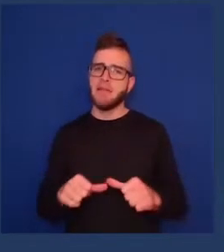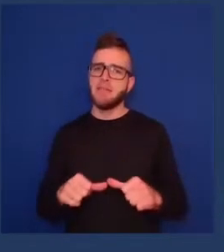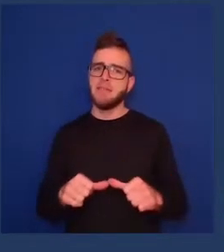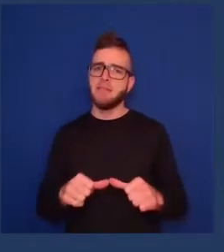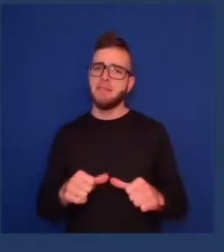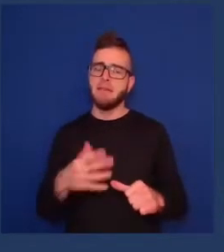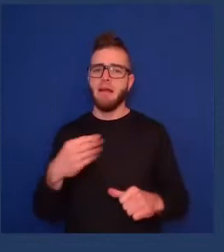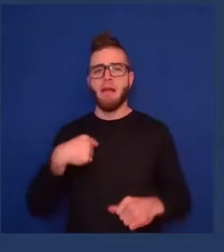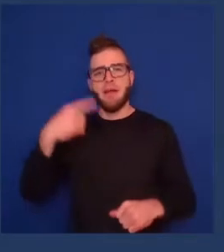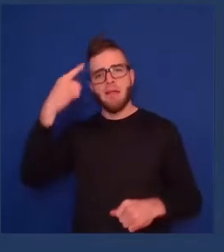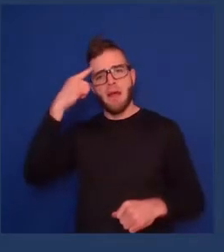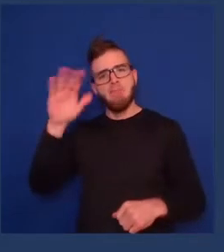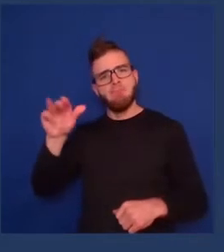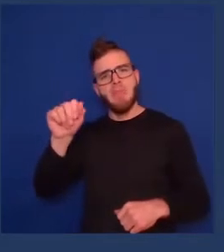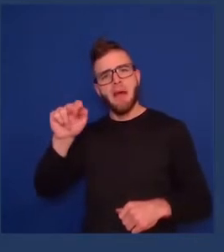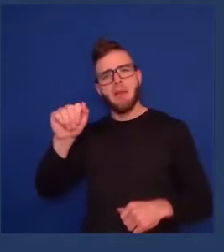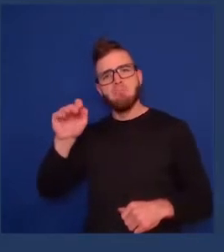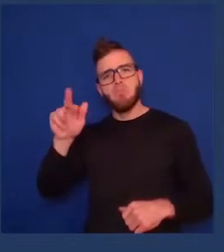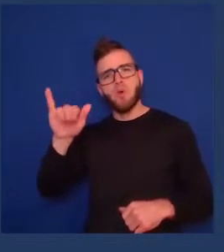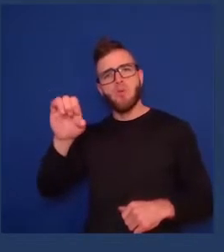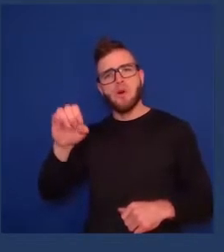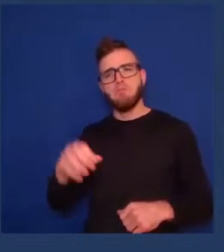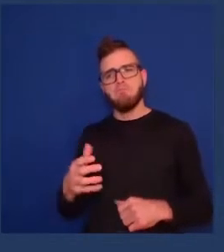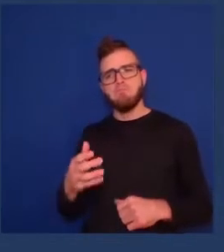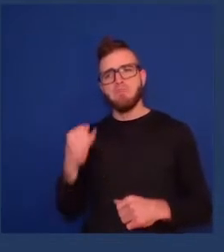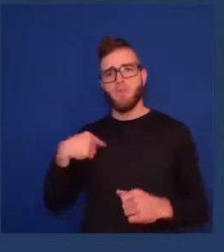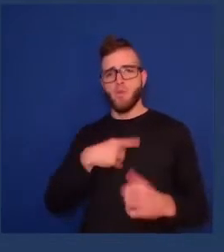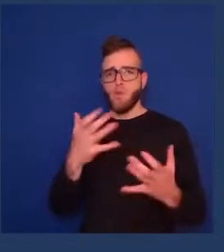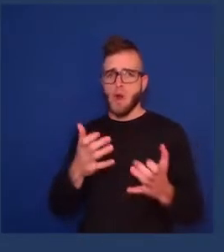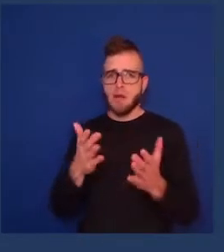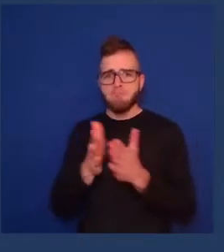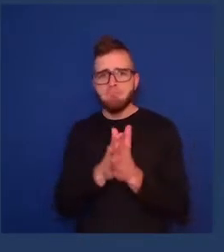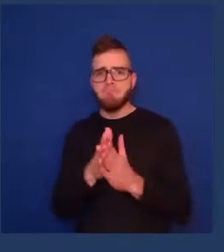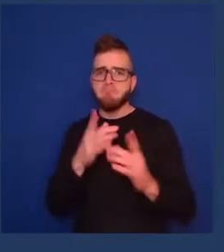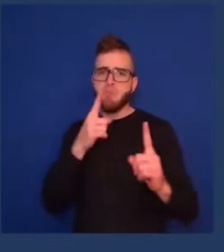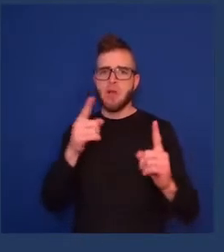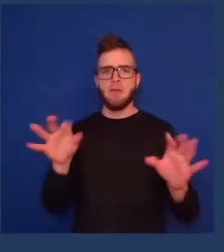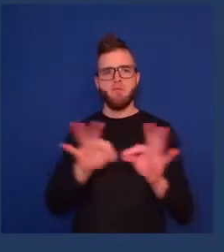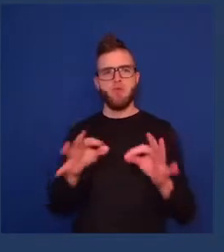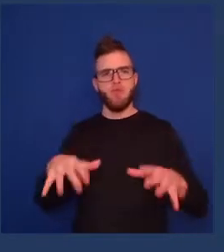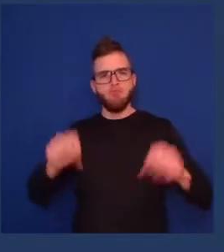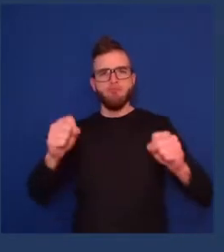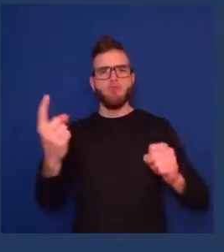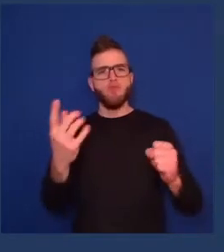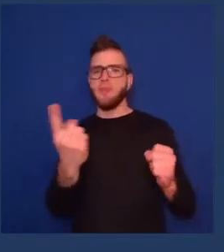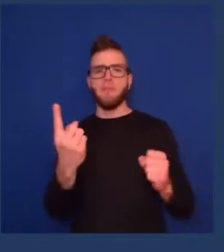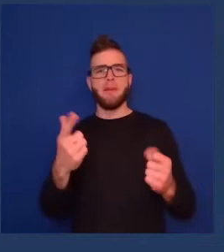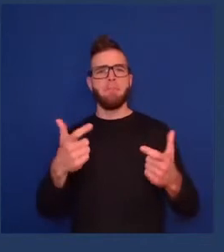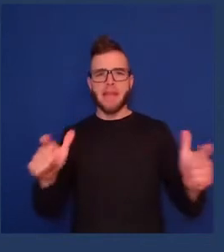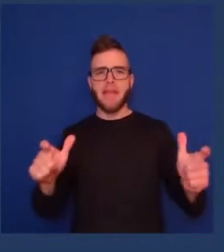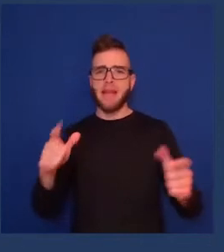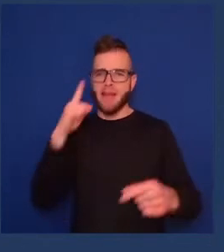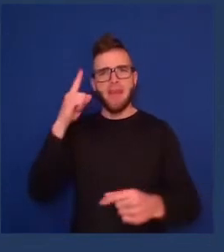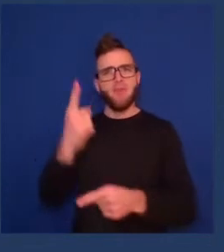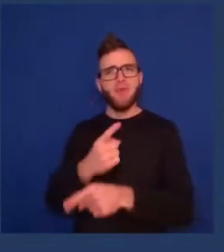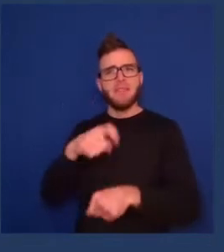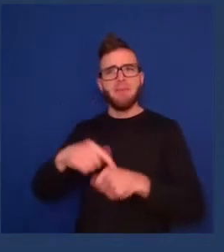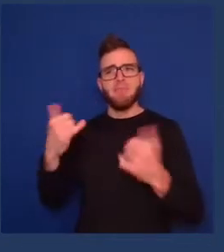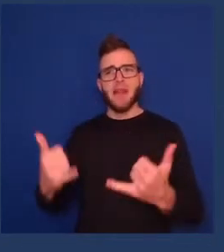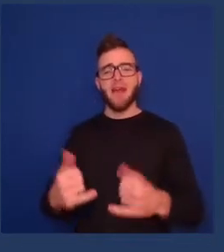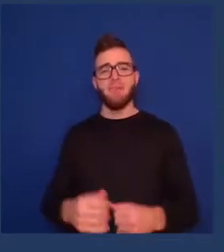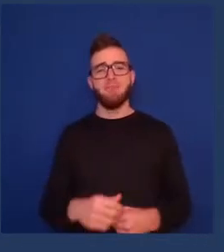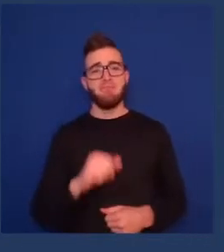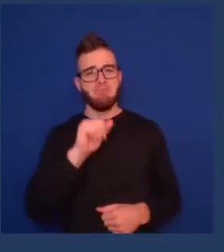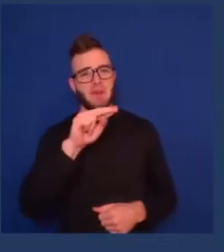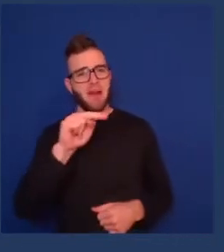I think, Anna-Marie, if we're going to get to higher ambition, we got to do something big. I think it's time for something big. Well,